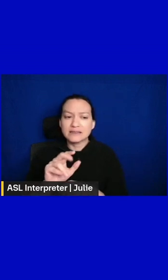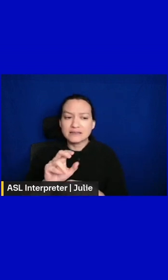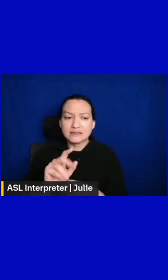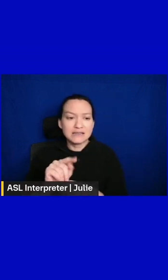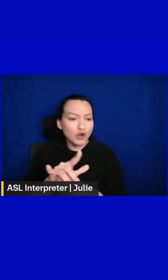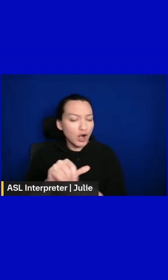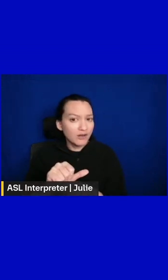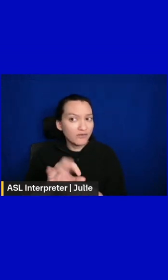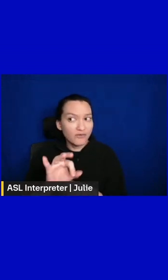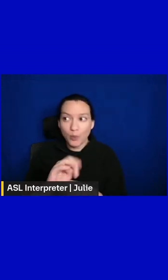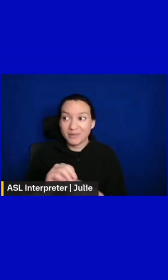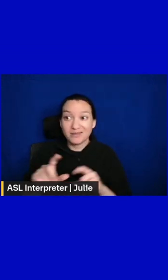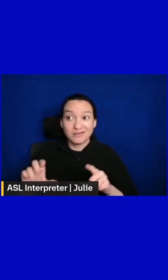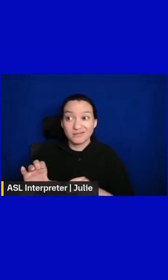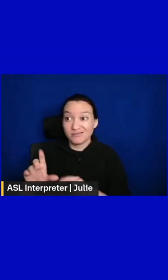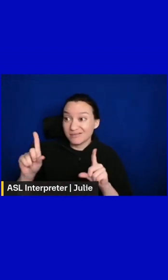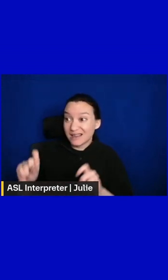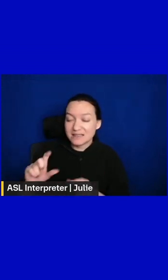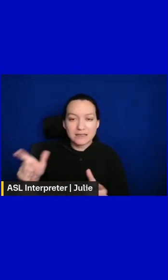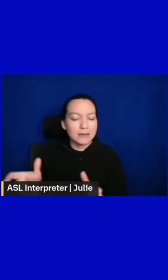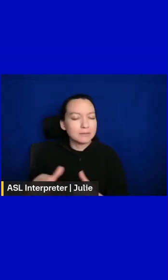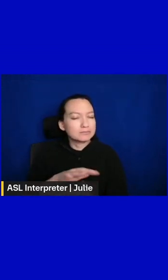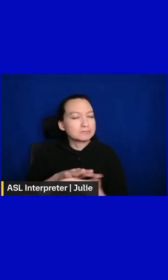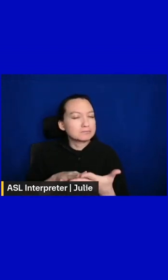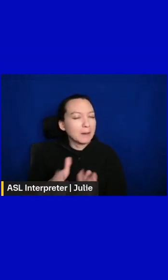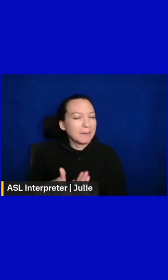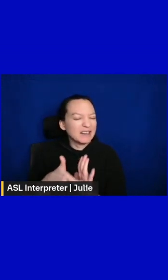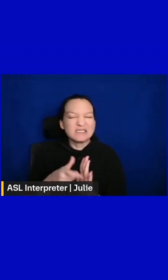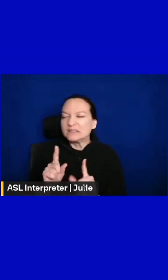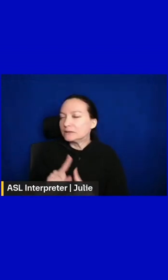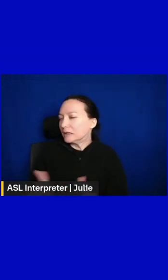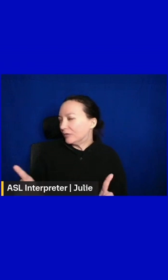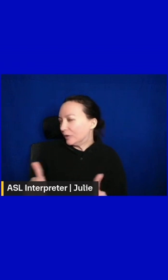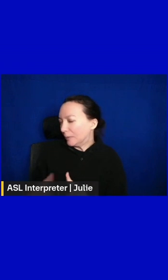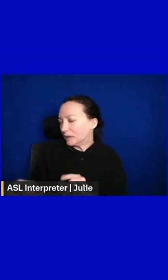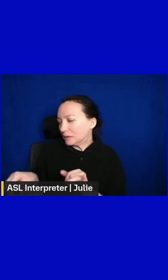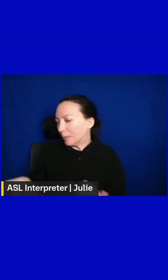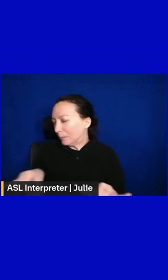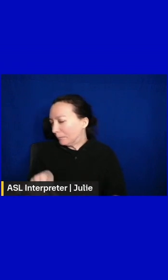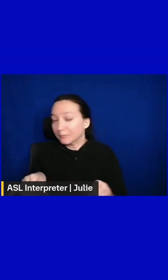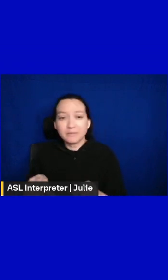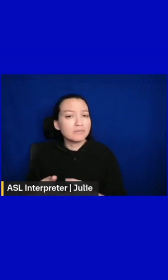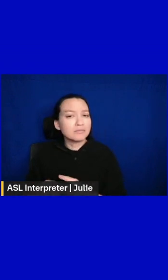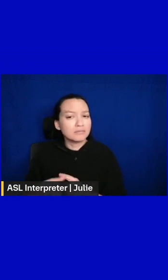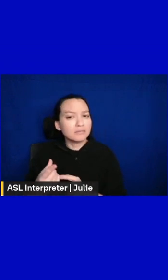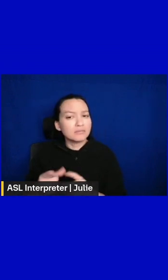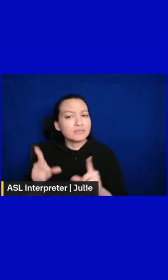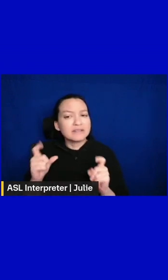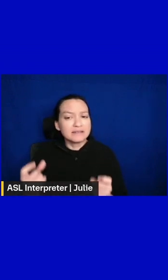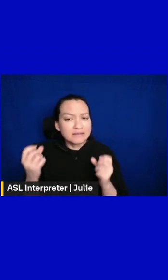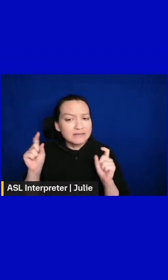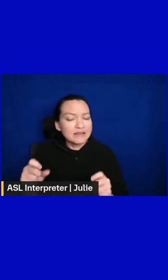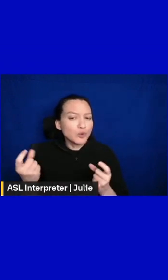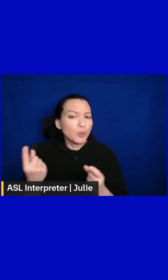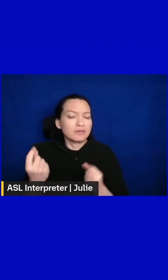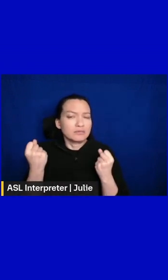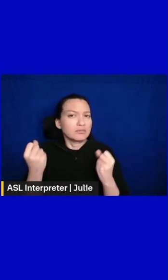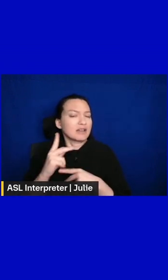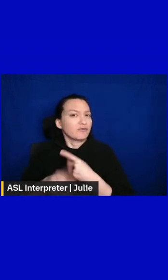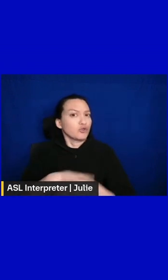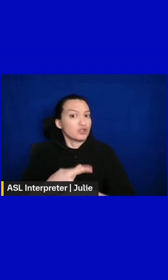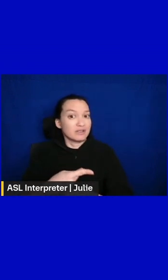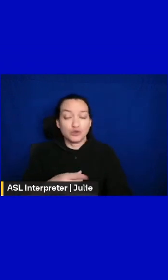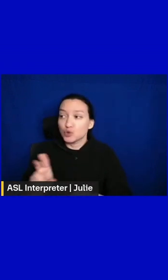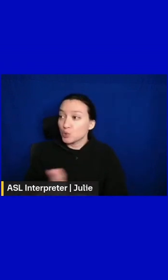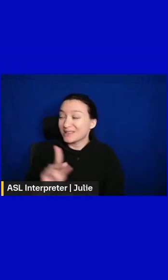test commands as well, slightly different, but in a similar fashion. But you can test one-to-many versions. You can test, if you're